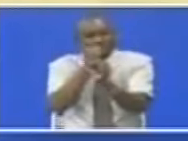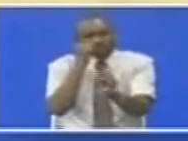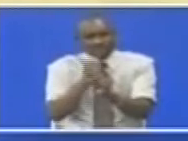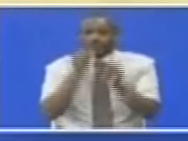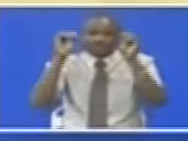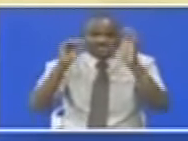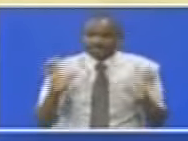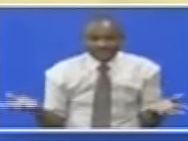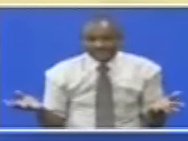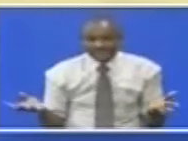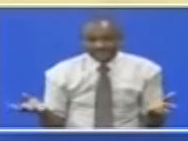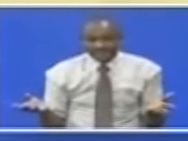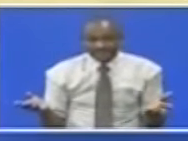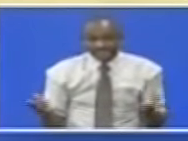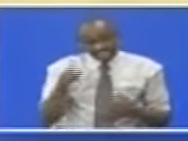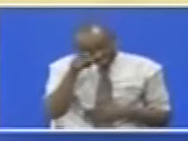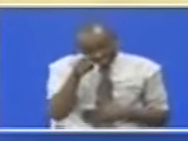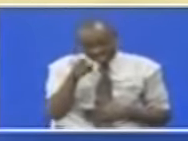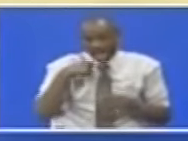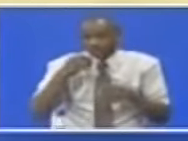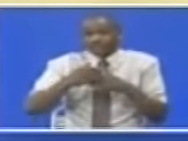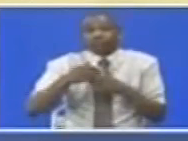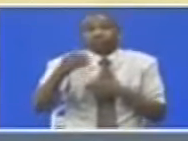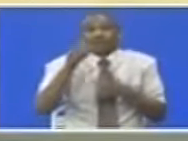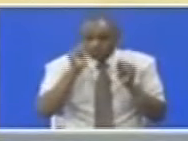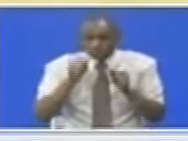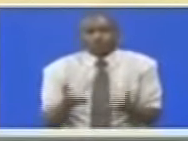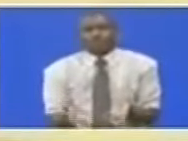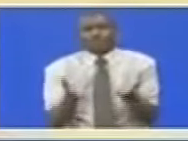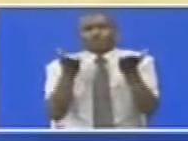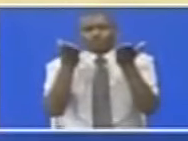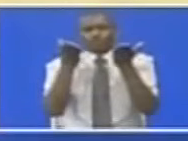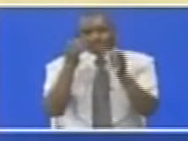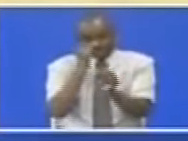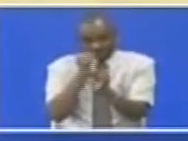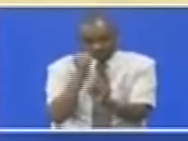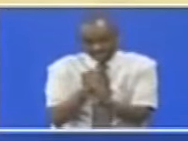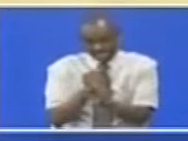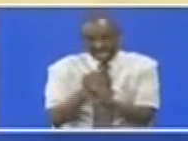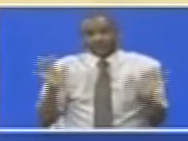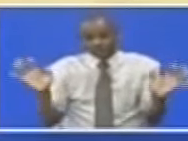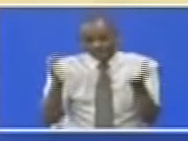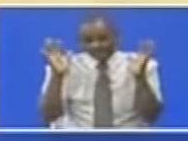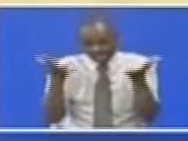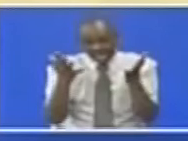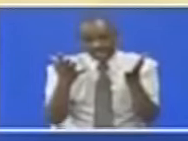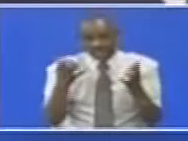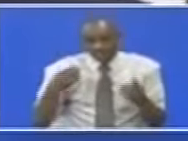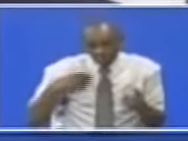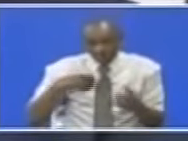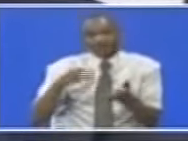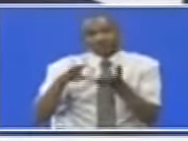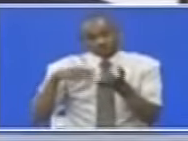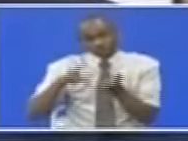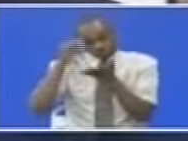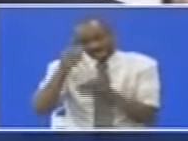of the teacher and, by extension, improve the performance and the welfare of the learners.